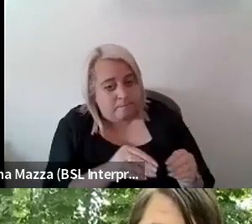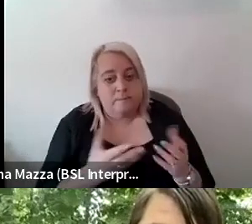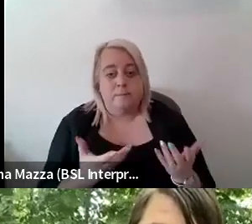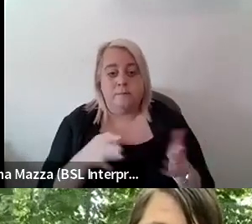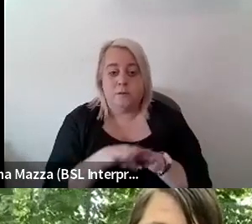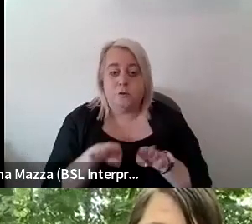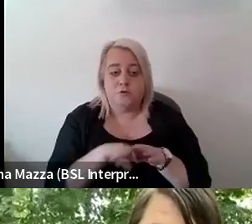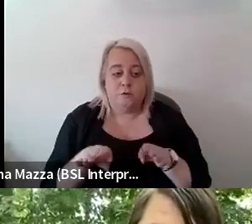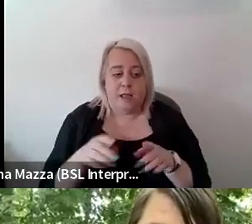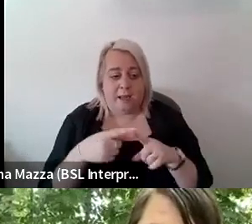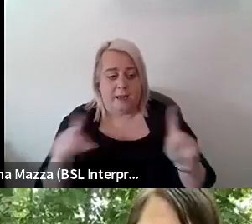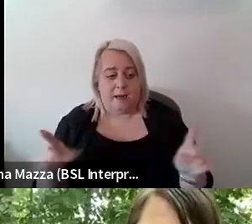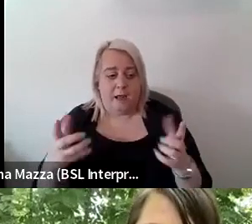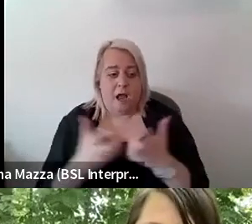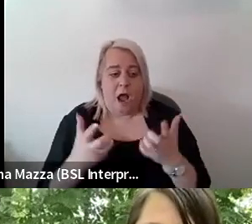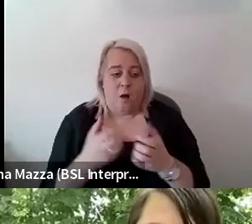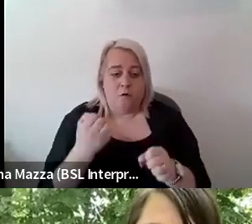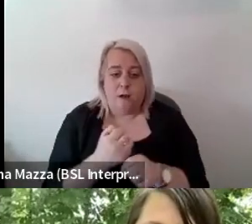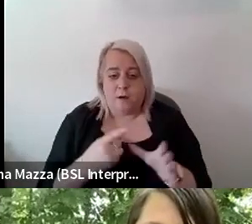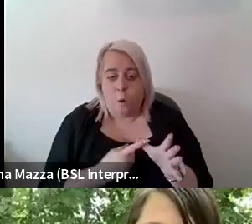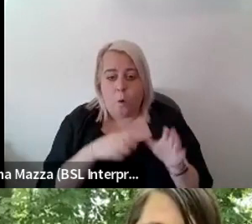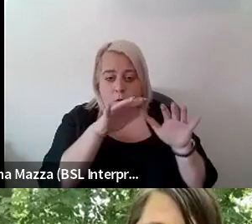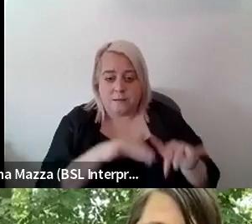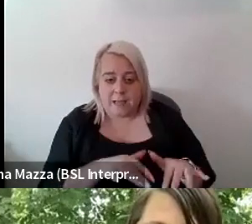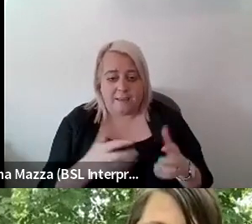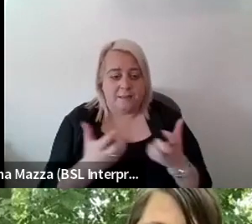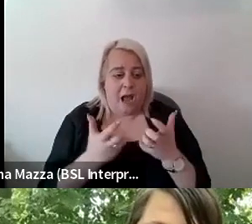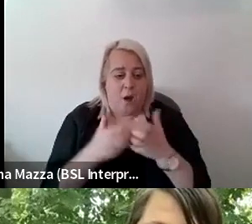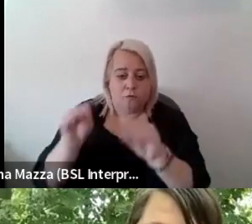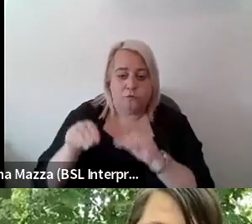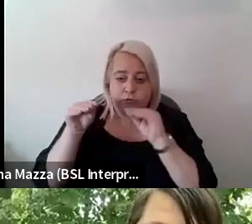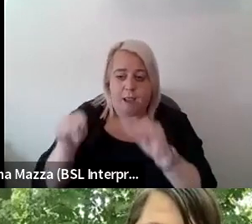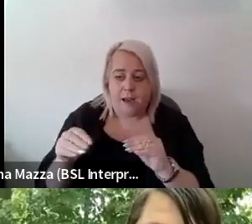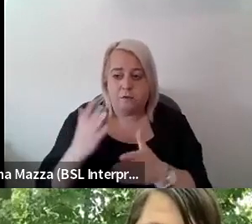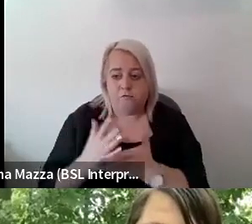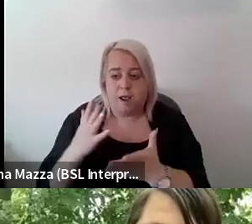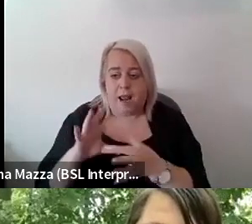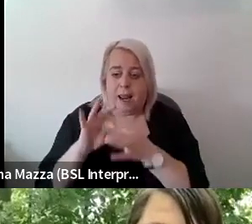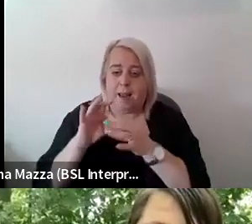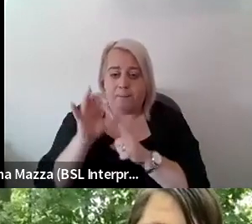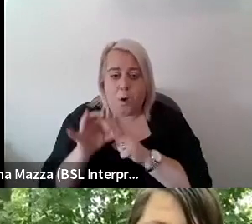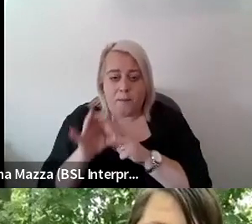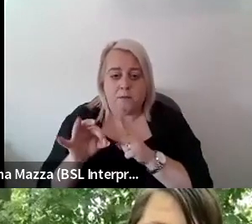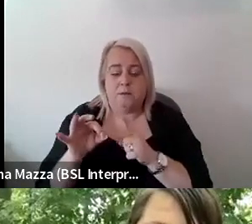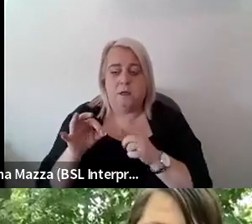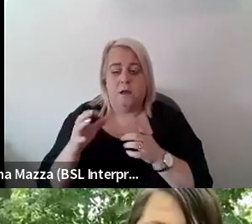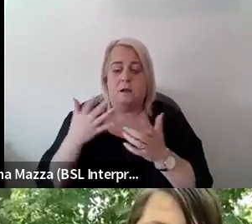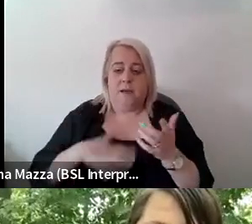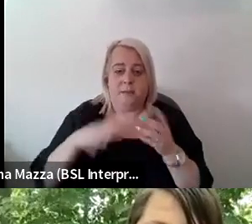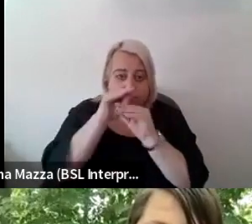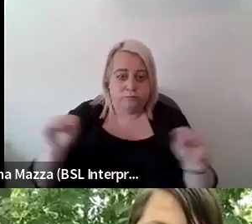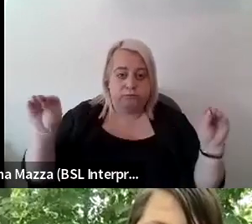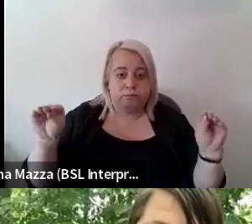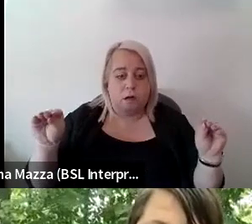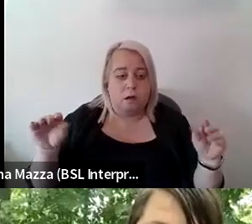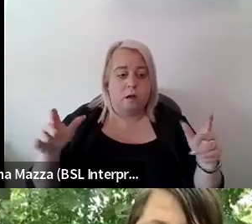people how to write great alt text, and training people how to write great link purpose, you know, use the great link purpose. Those things are pretty straightforward. And once people know how to do it,